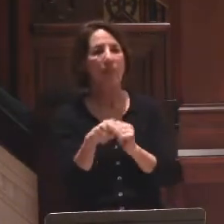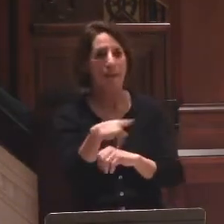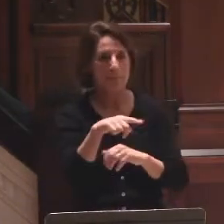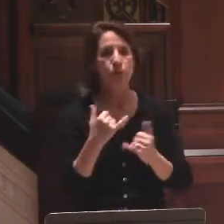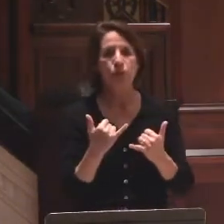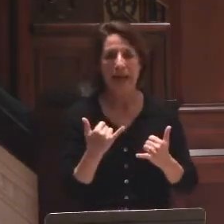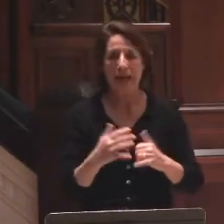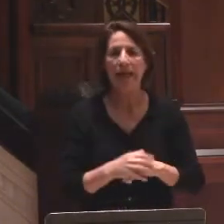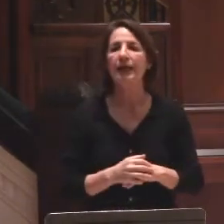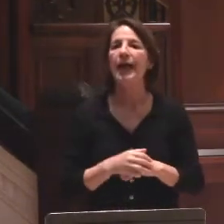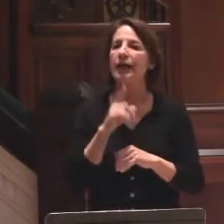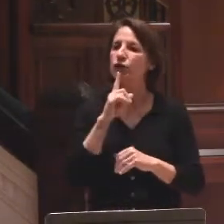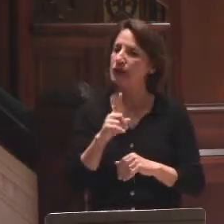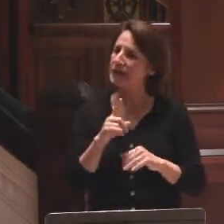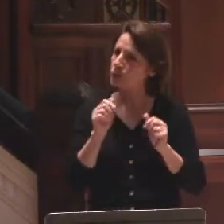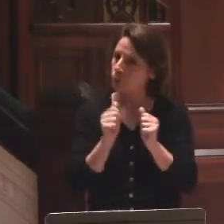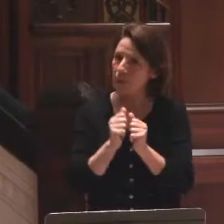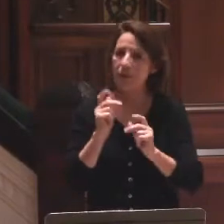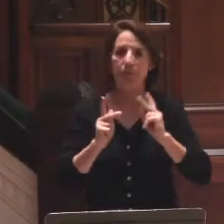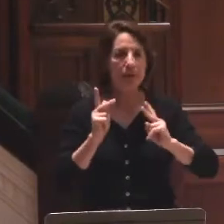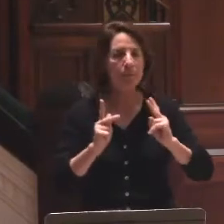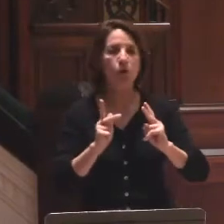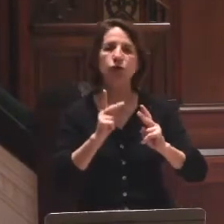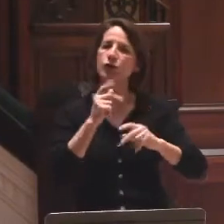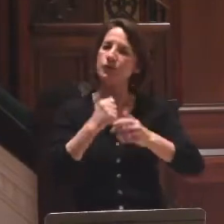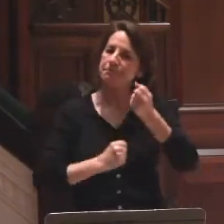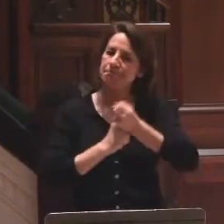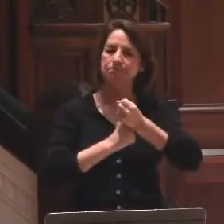the centers of power. She stands with the poor,